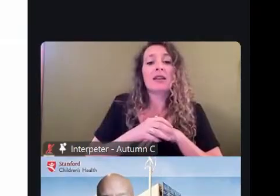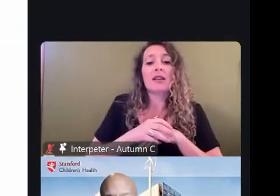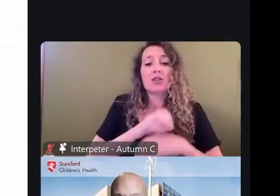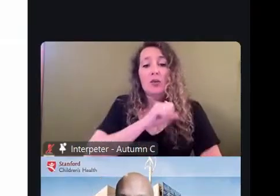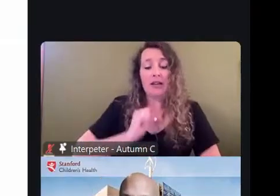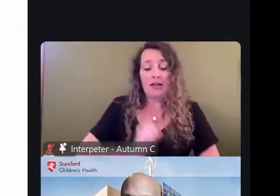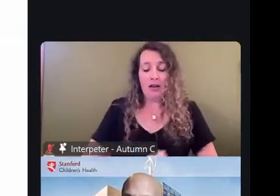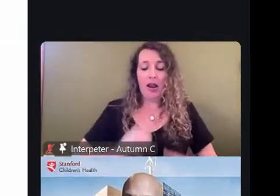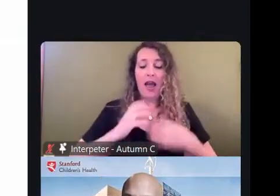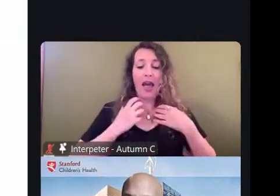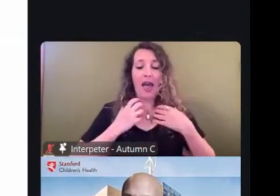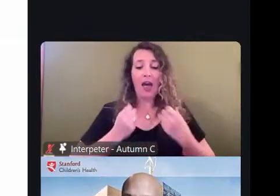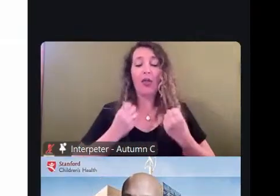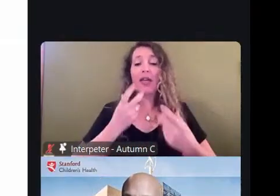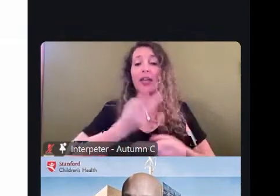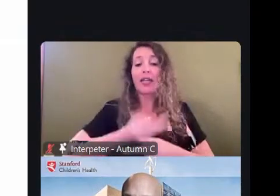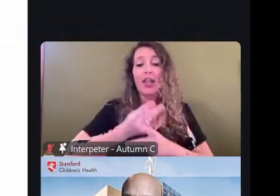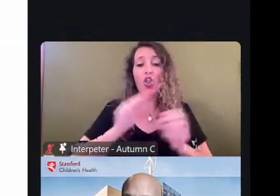Office of